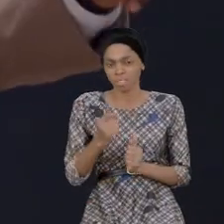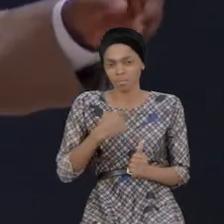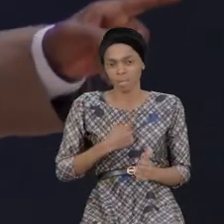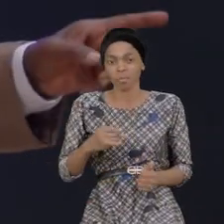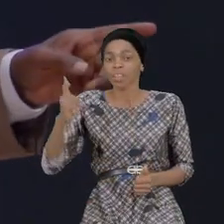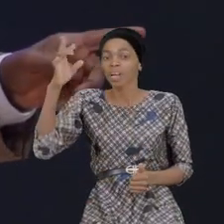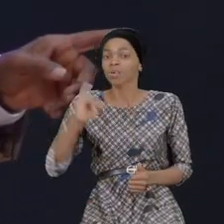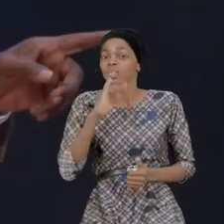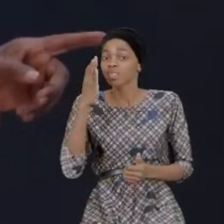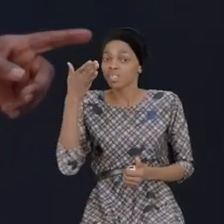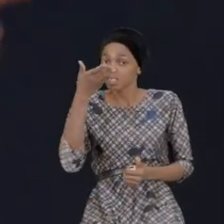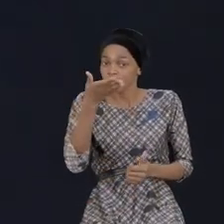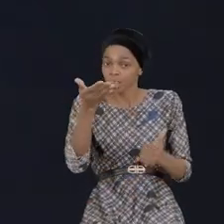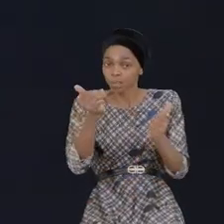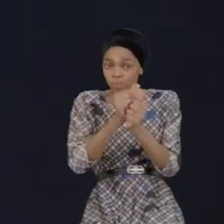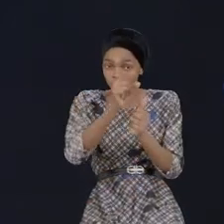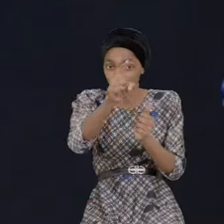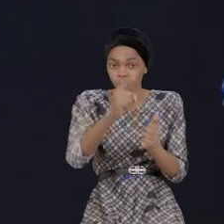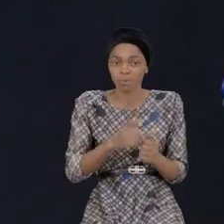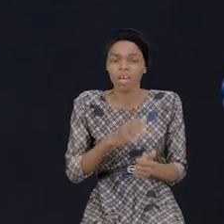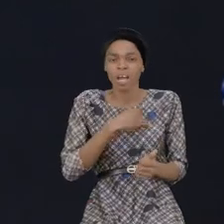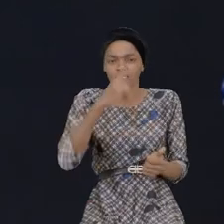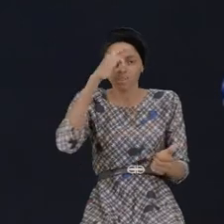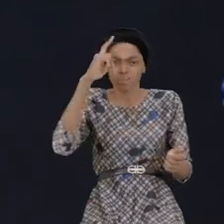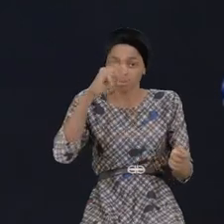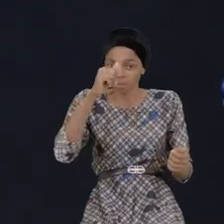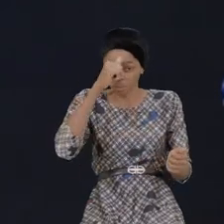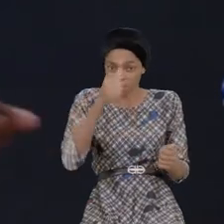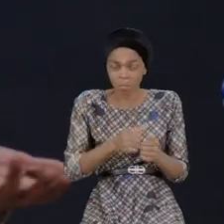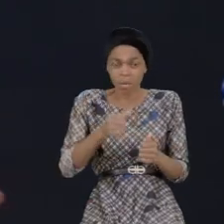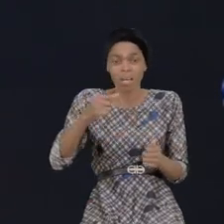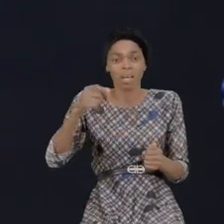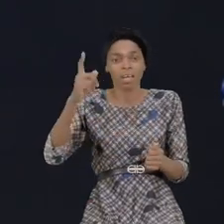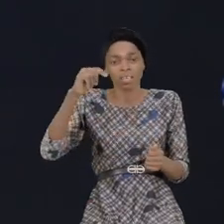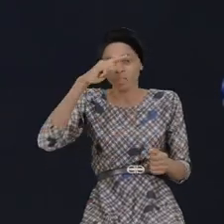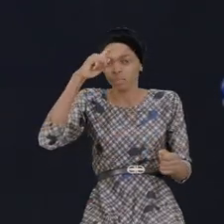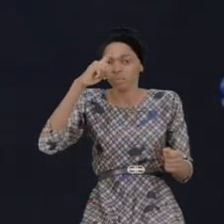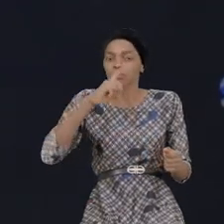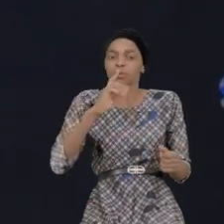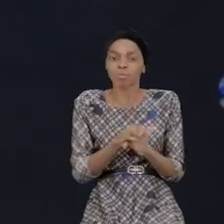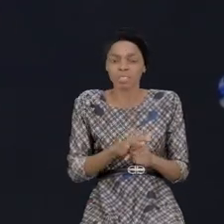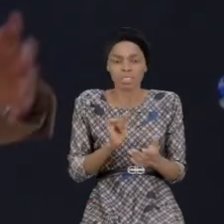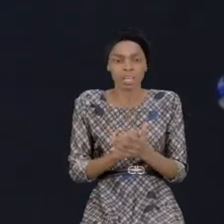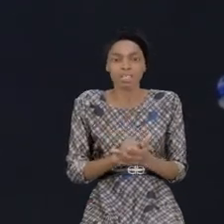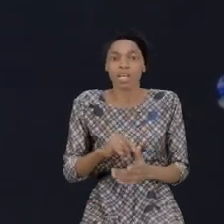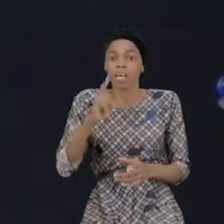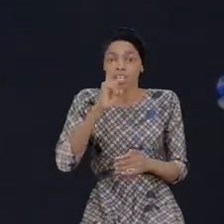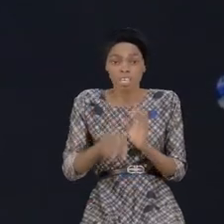He remembers His promises that they shall call on me and I will answer them.